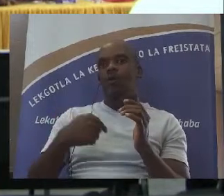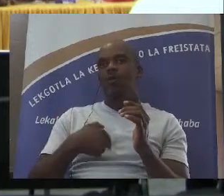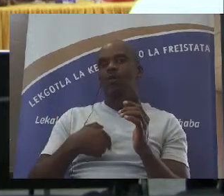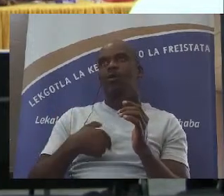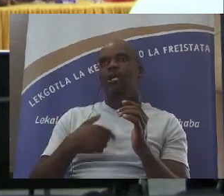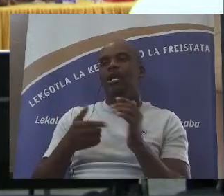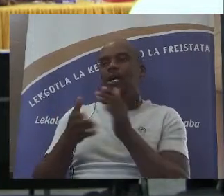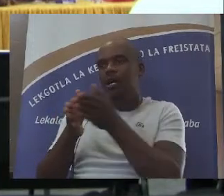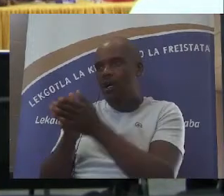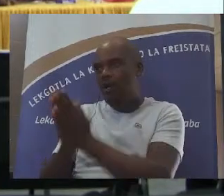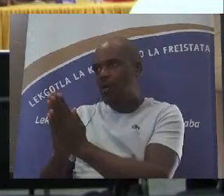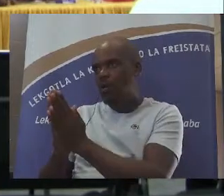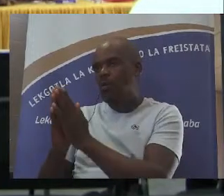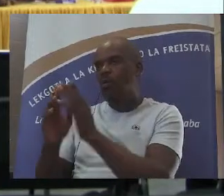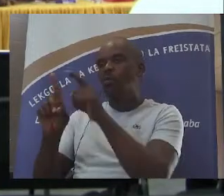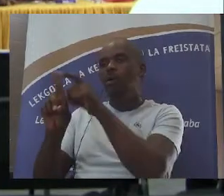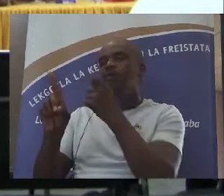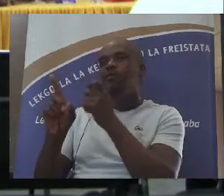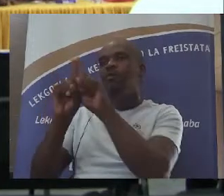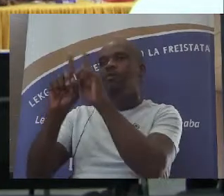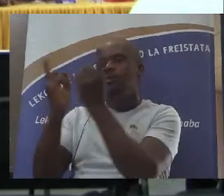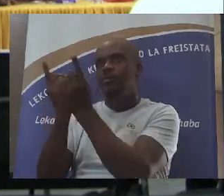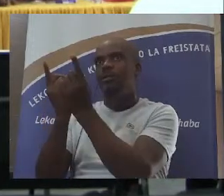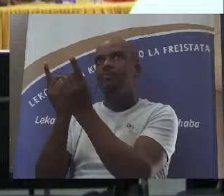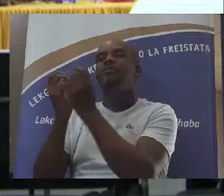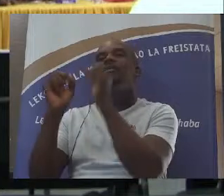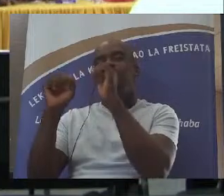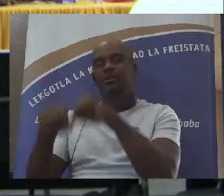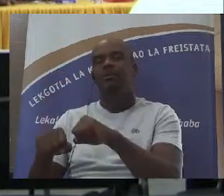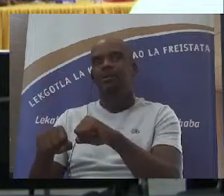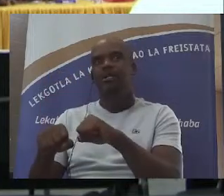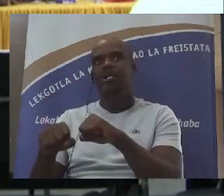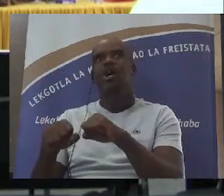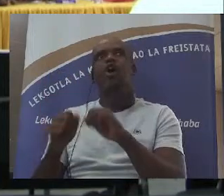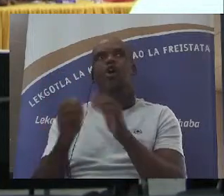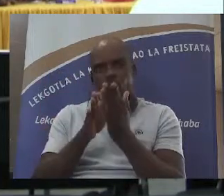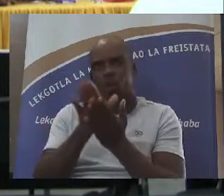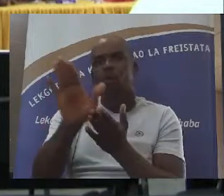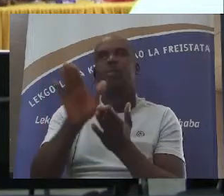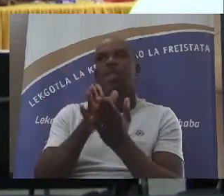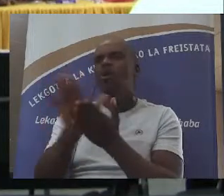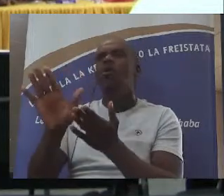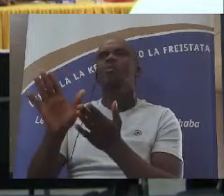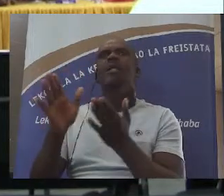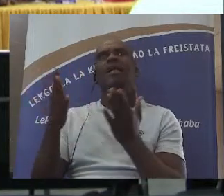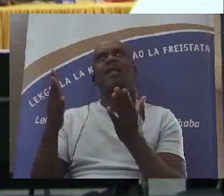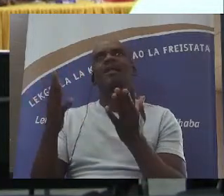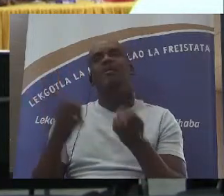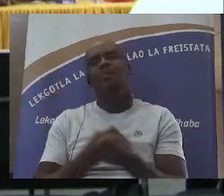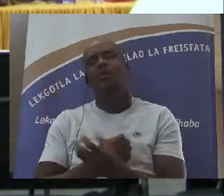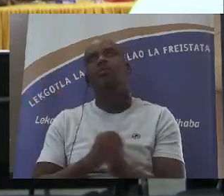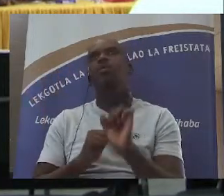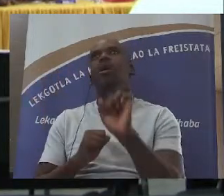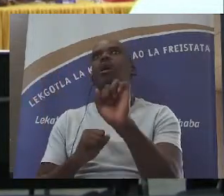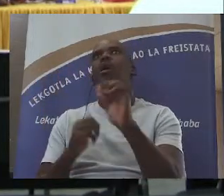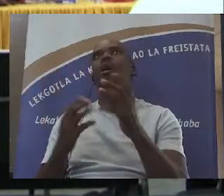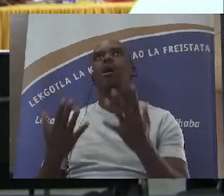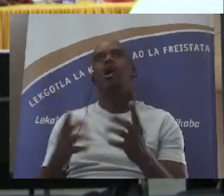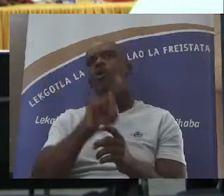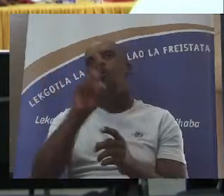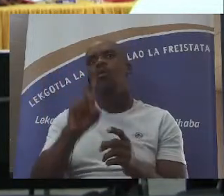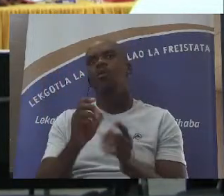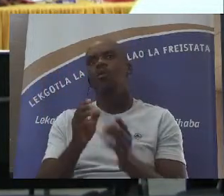the department. You can get our emails and then you can forward whatever, then we can forward to the relevant people. But this one is